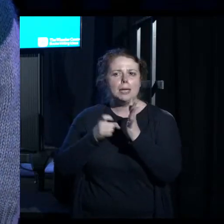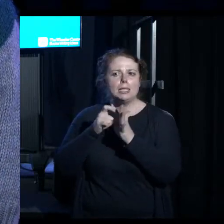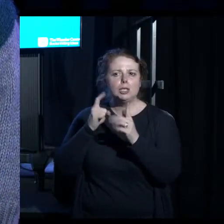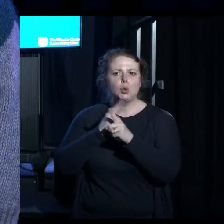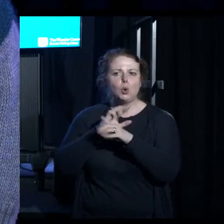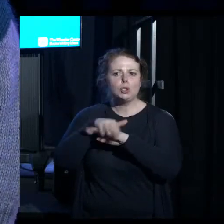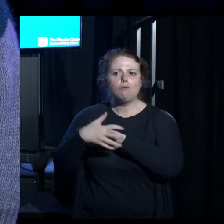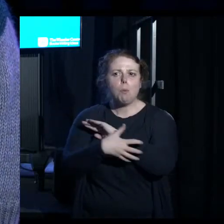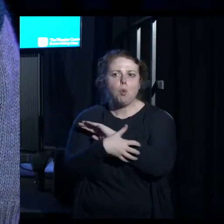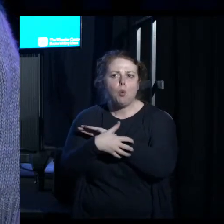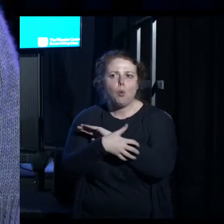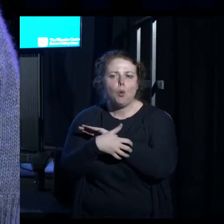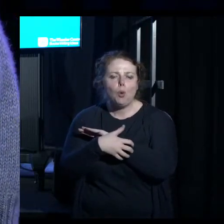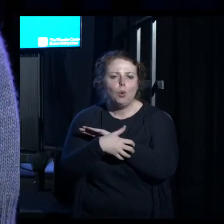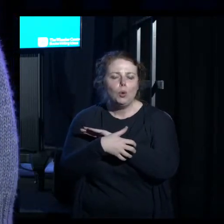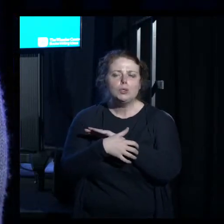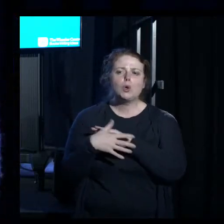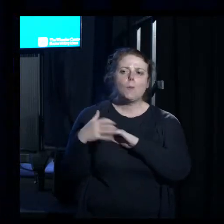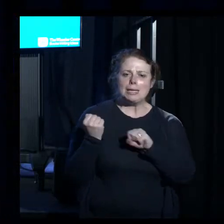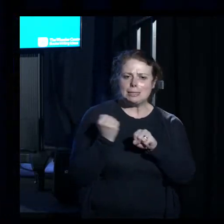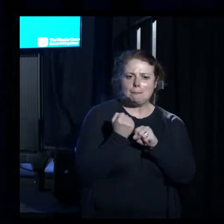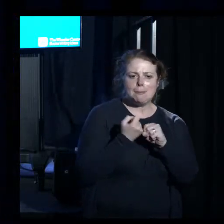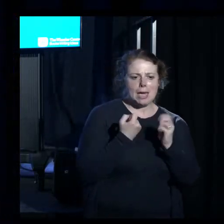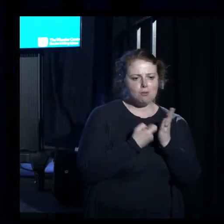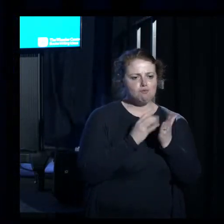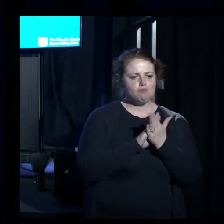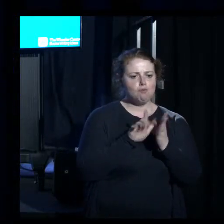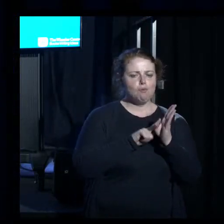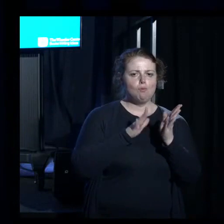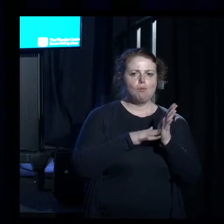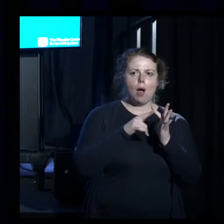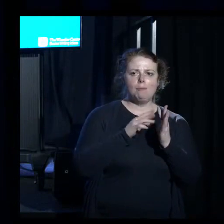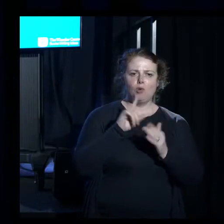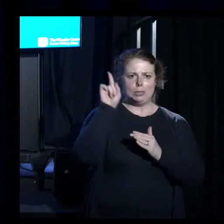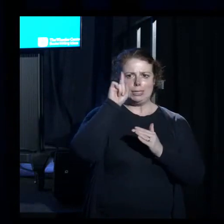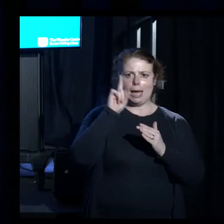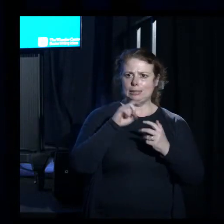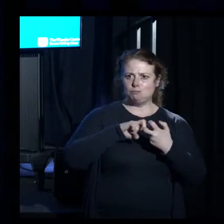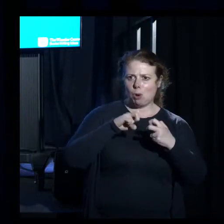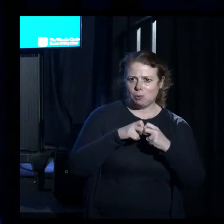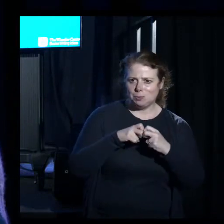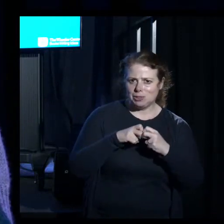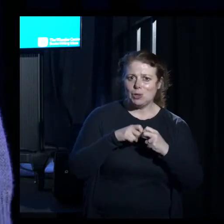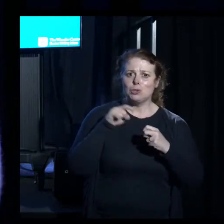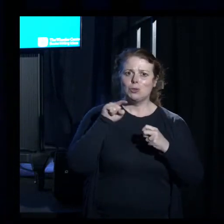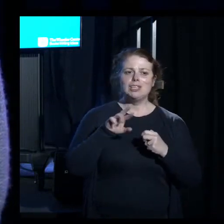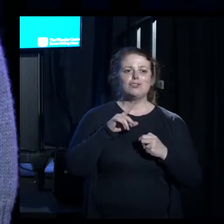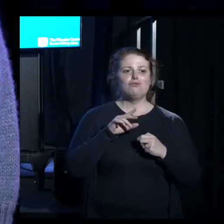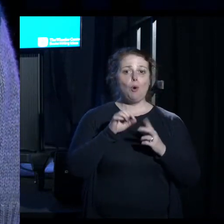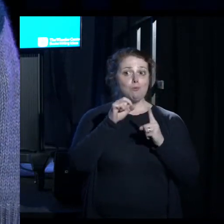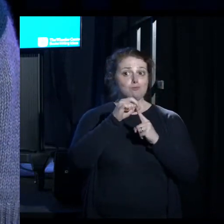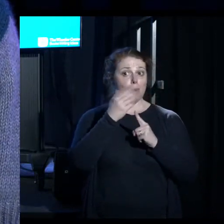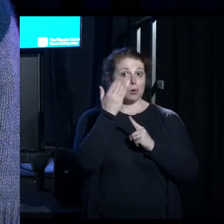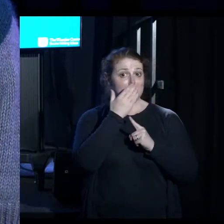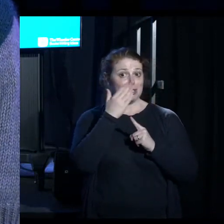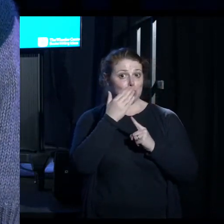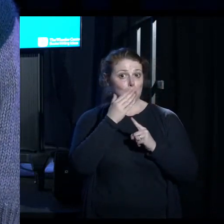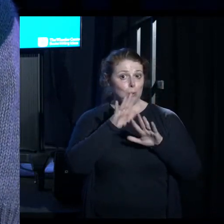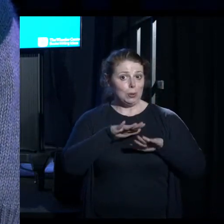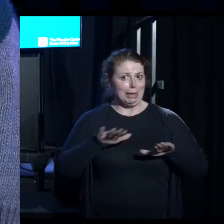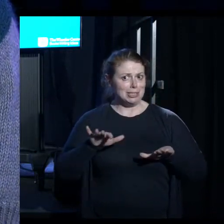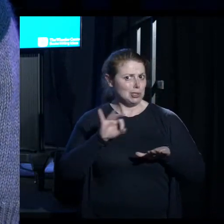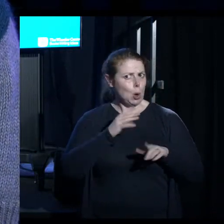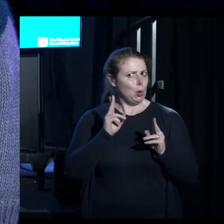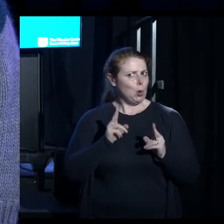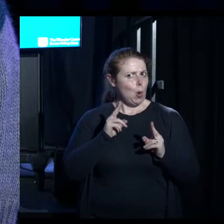tell of today's ills for the next generation. So this poem is for primary school kids, so not my target audience,